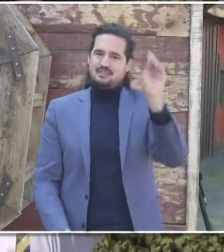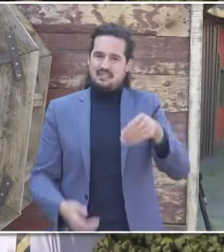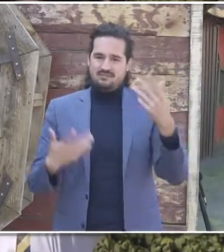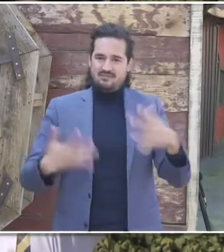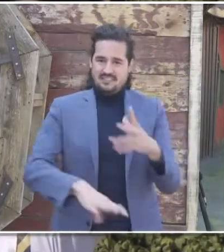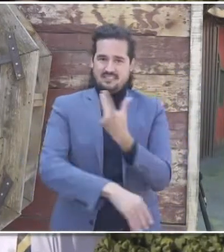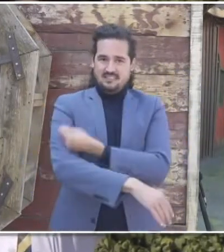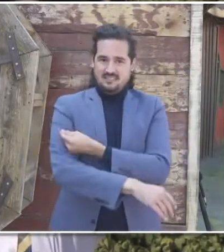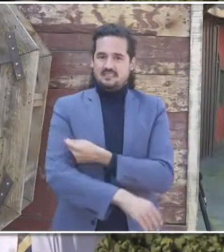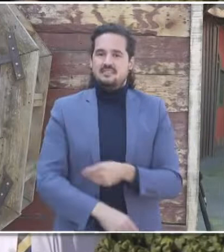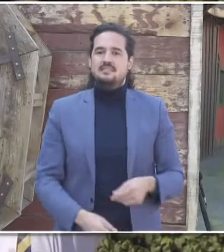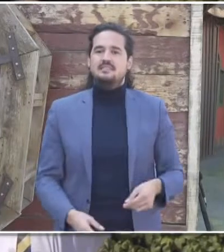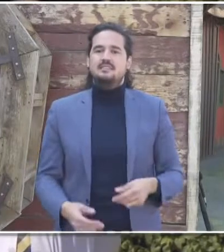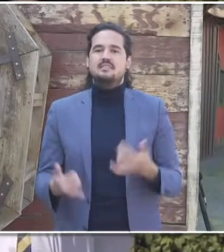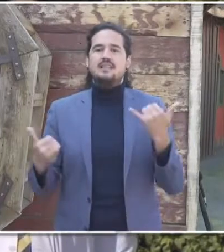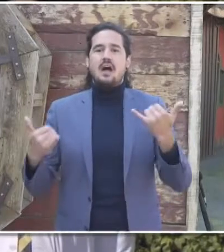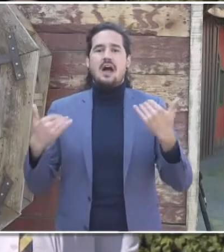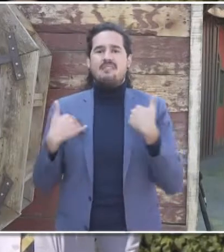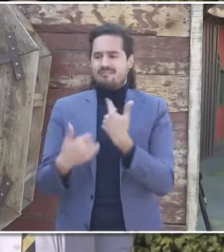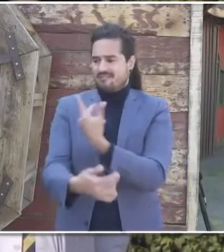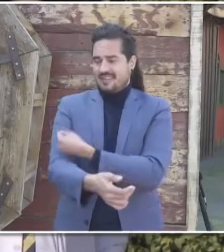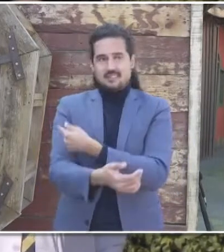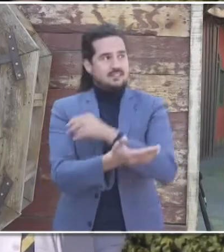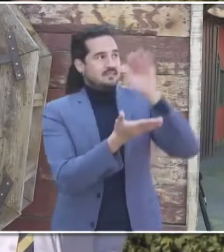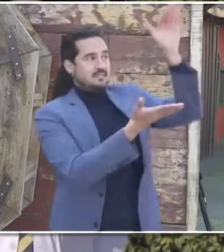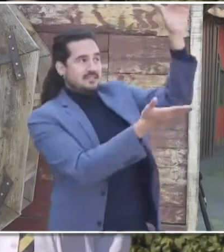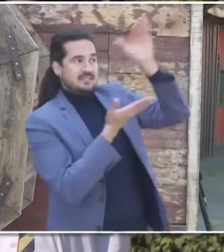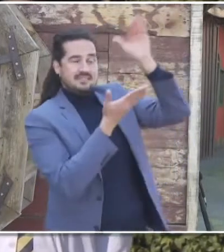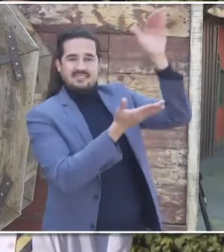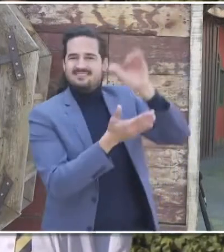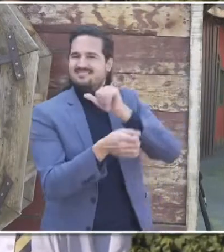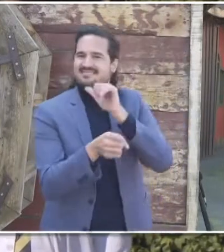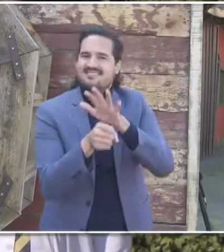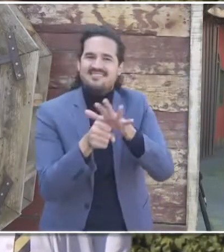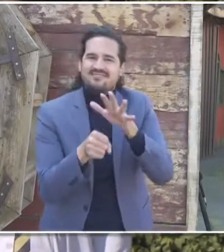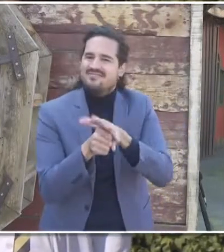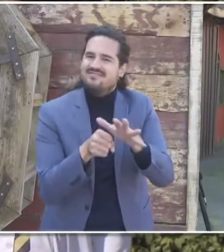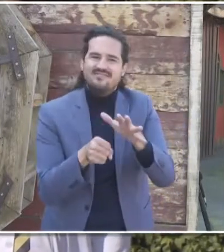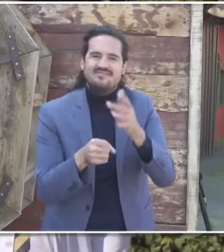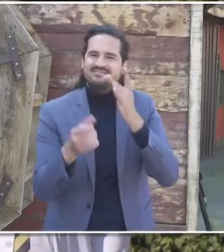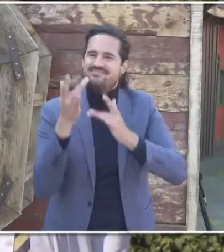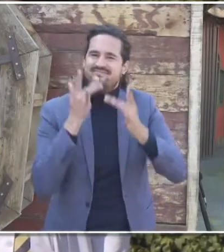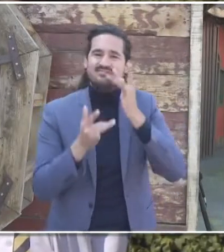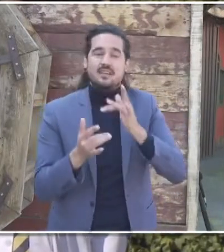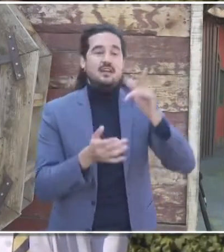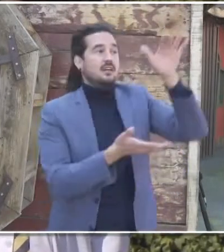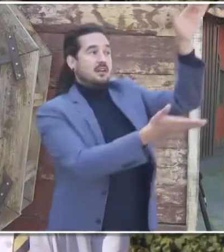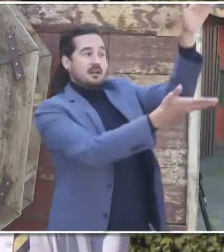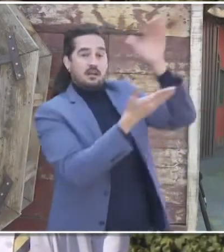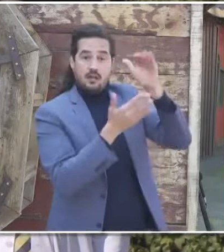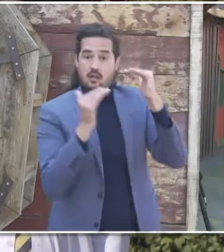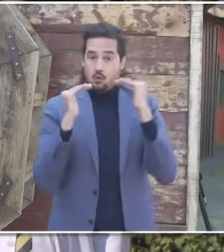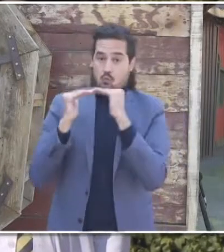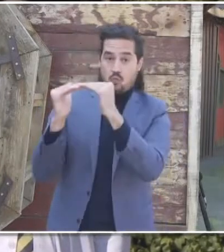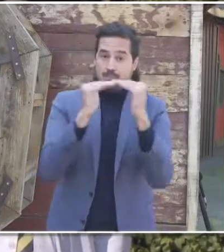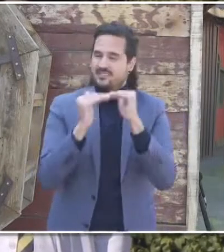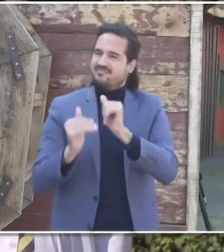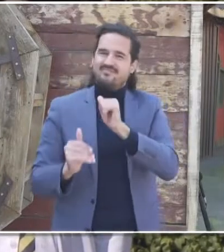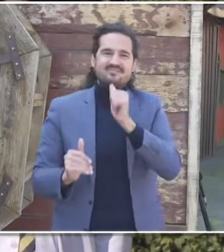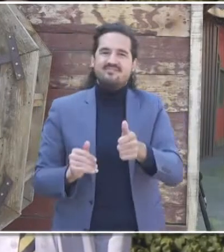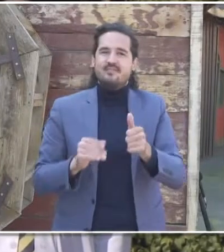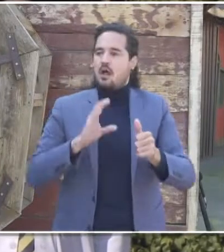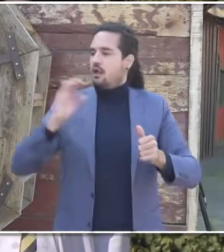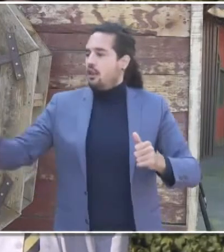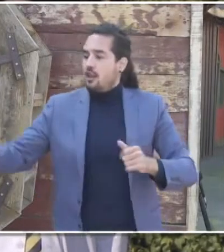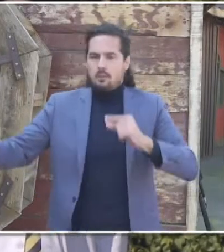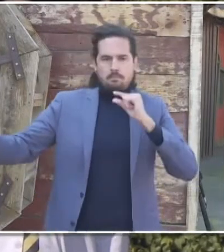today, and we have vaccine disparities. But I tell you, I am confident with the governor's efforts